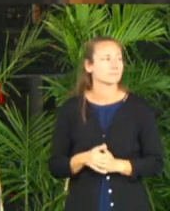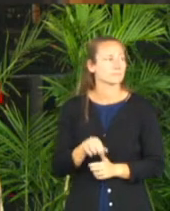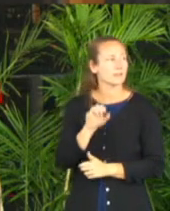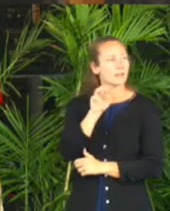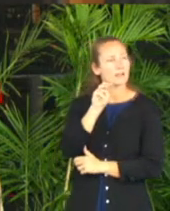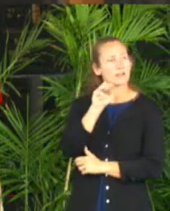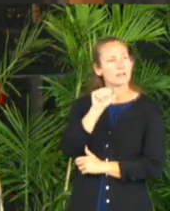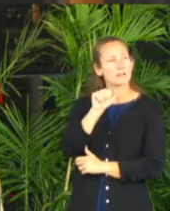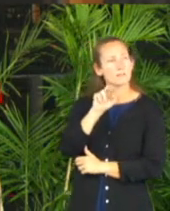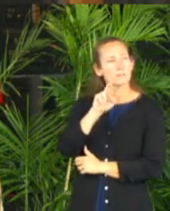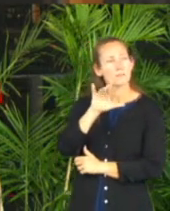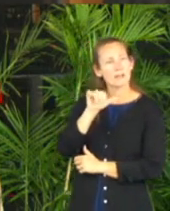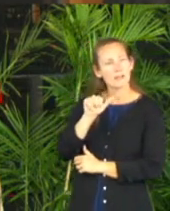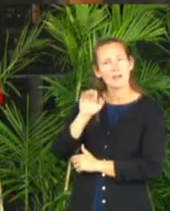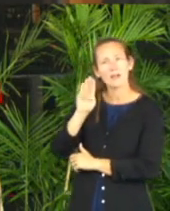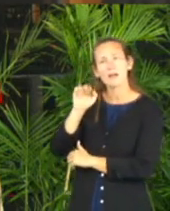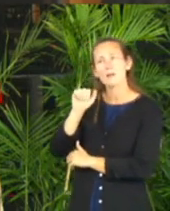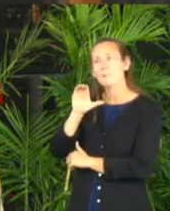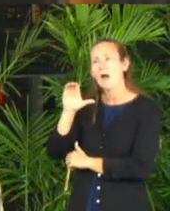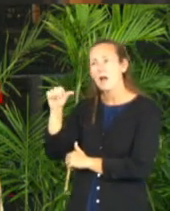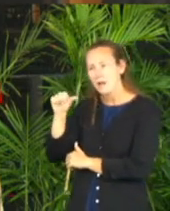Maria Amelia Baca,